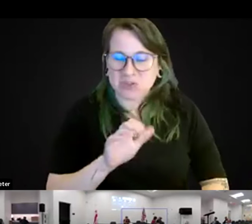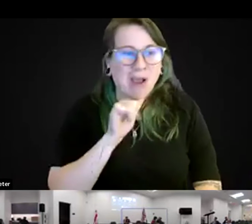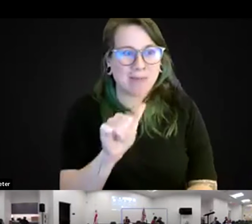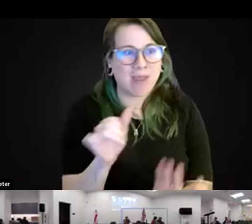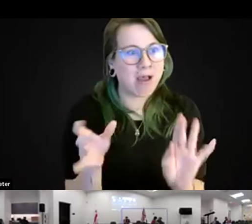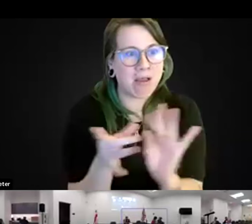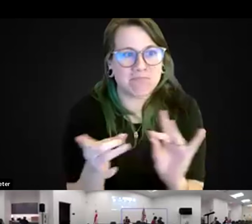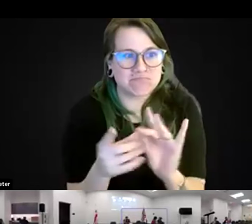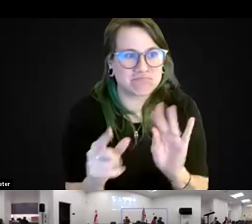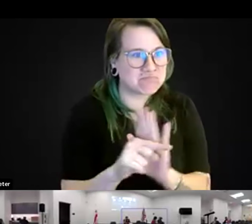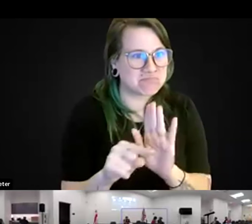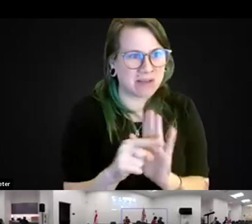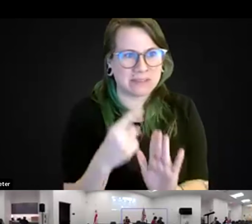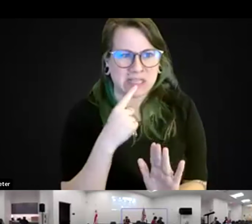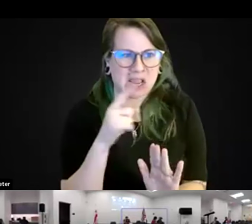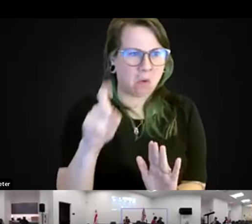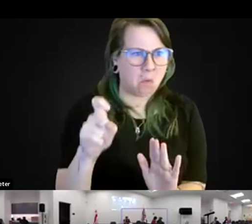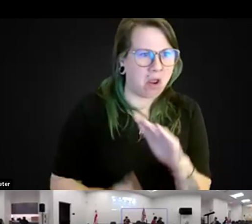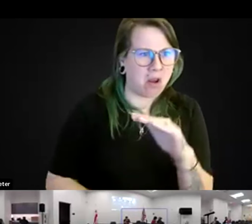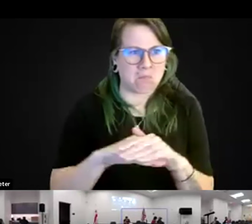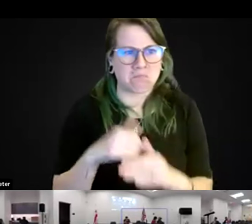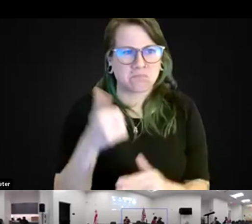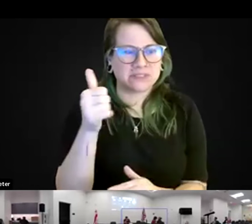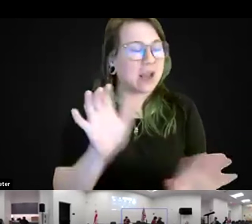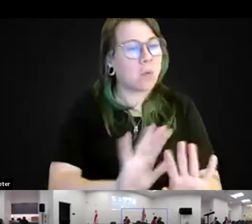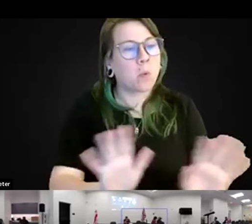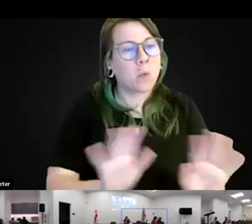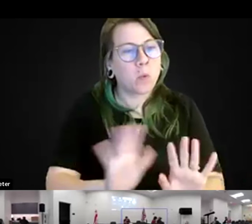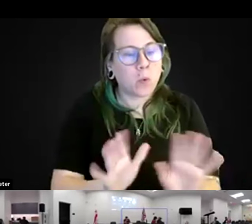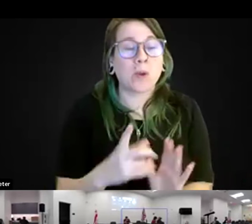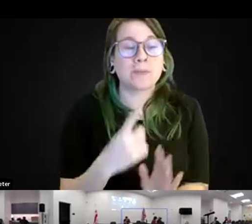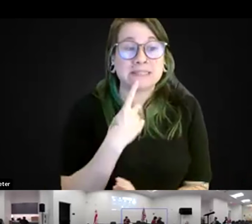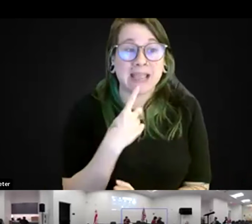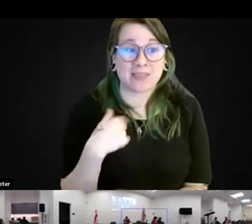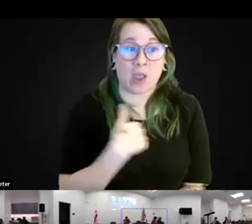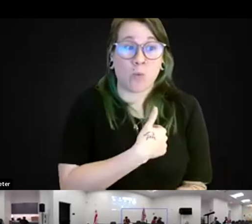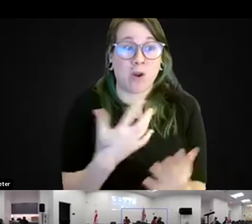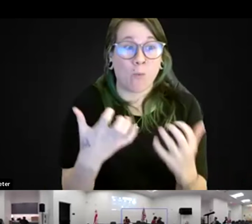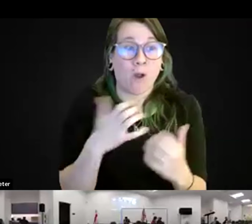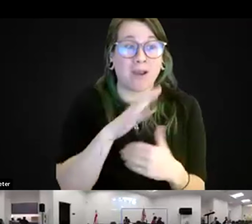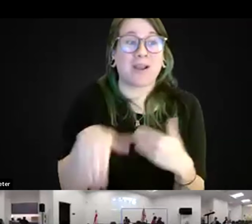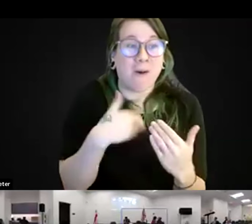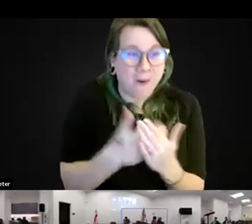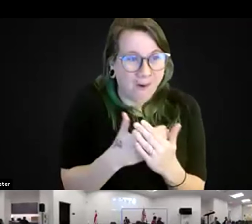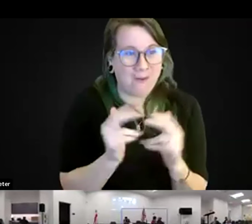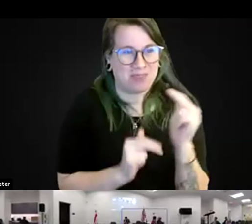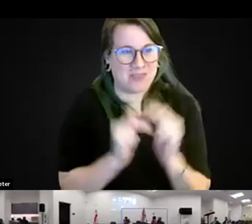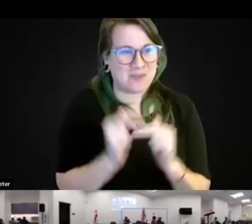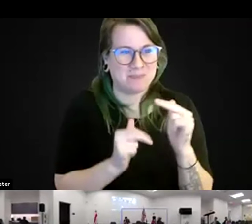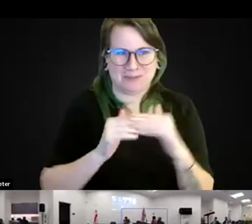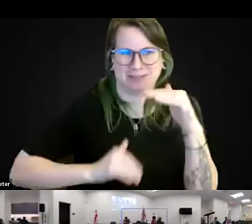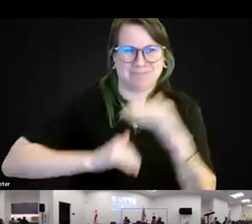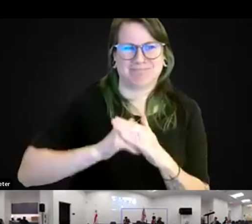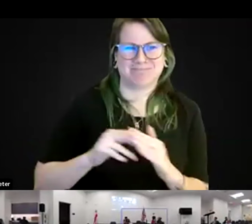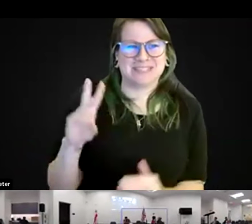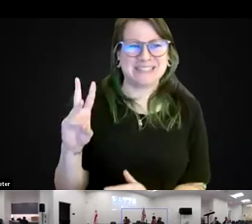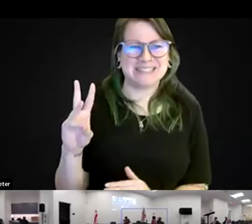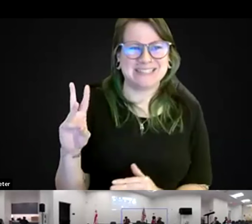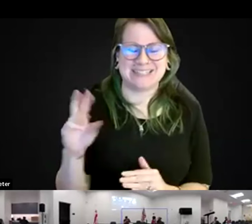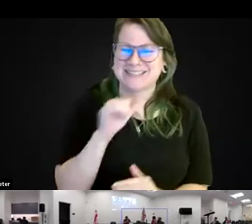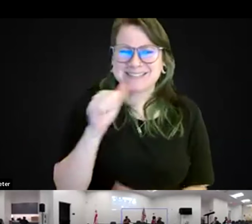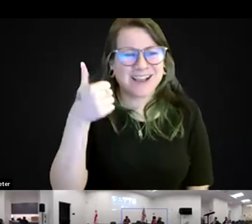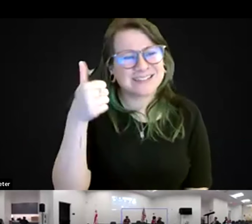wasn't saying that I wanted it that tall. It's just that we're wanting all the buildings to be 6 stories, not